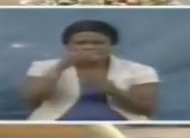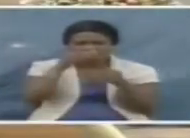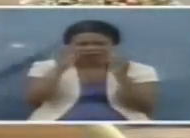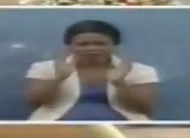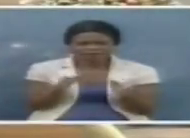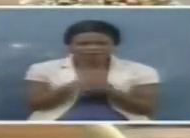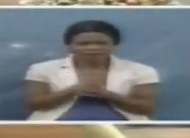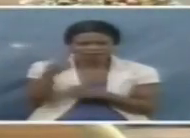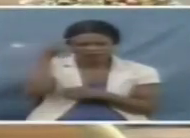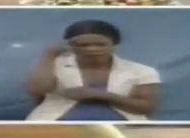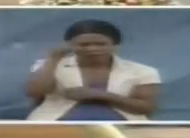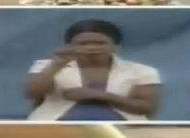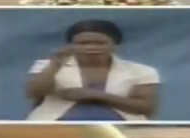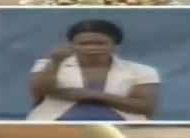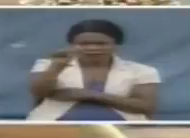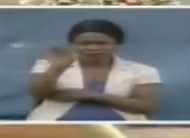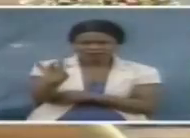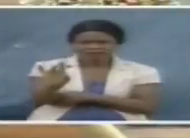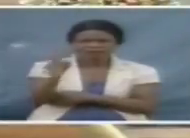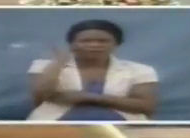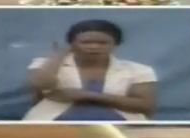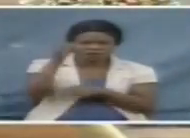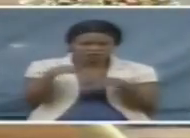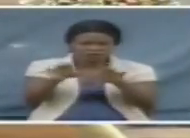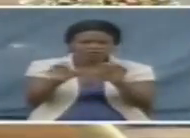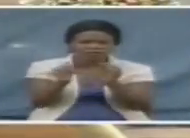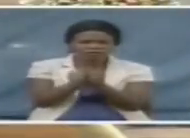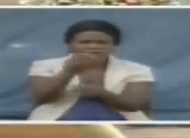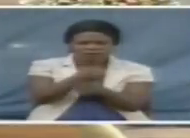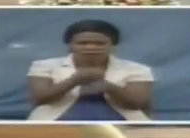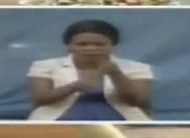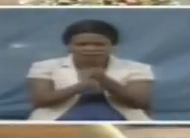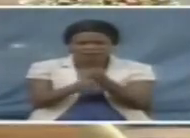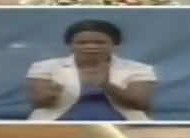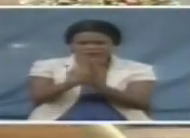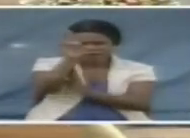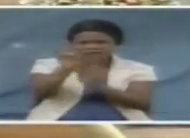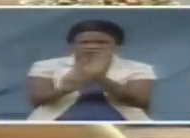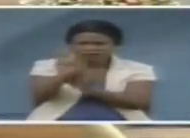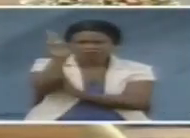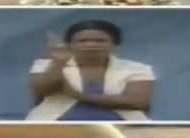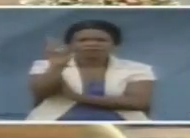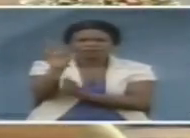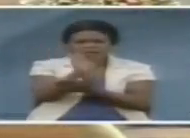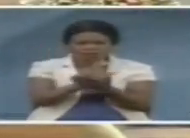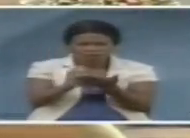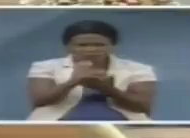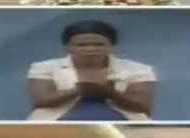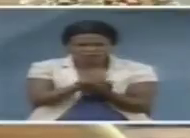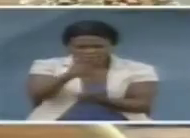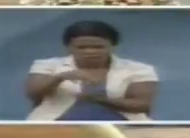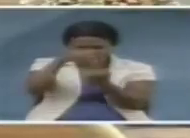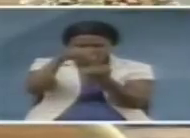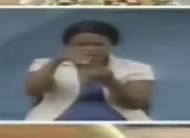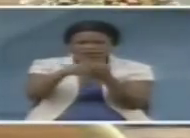scheme. Mr. Speaker, government in 2018 will continue with the construction of